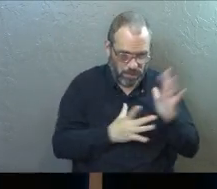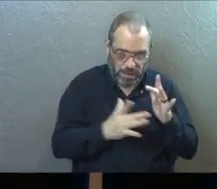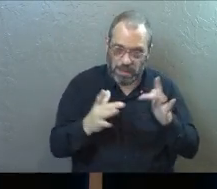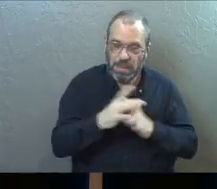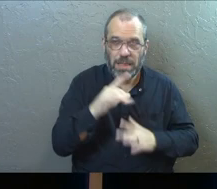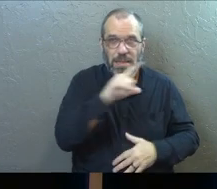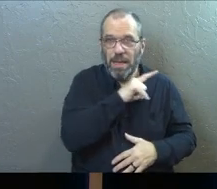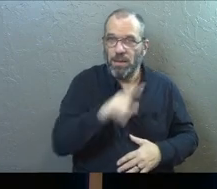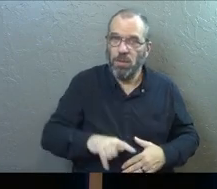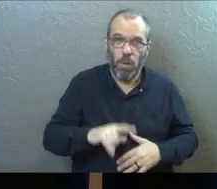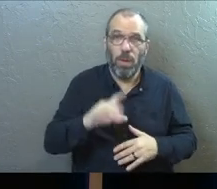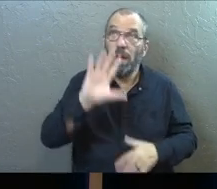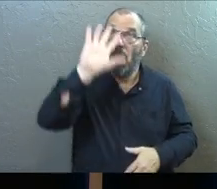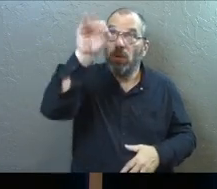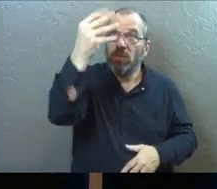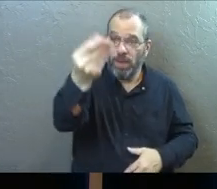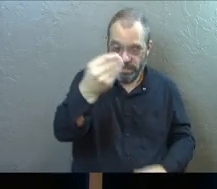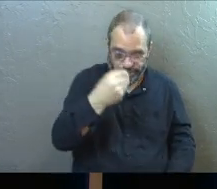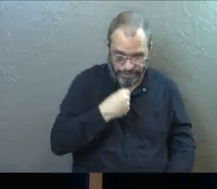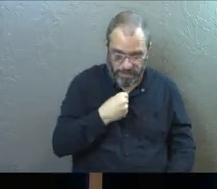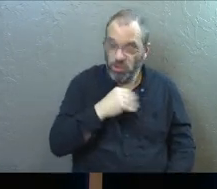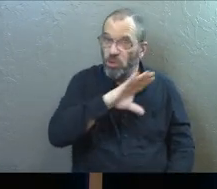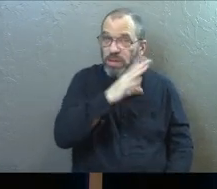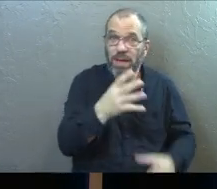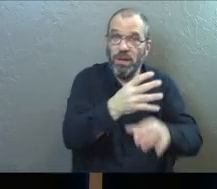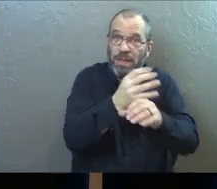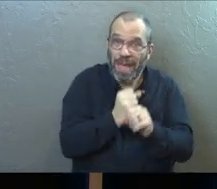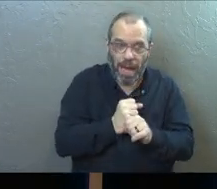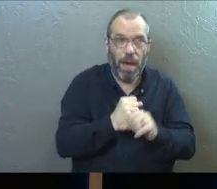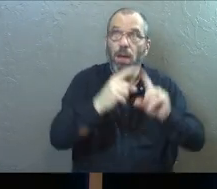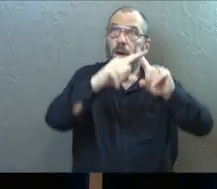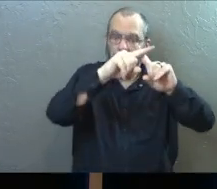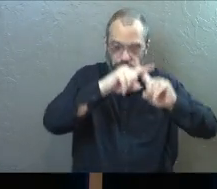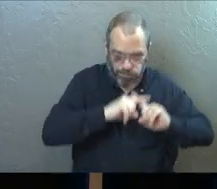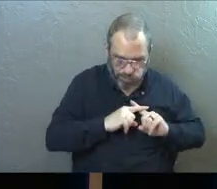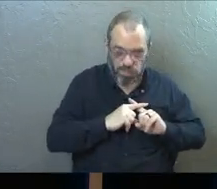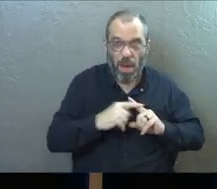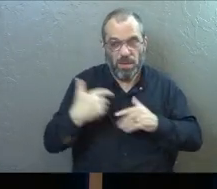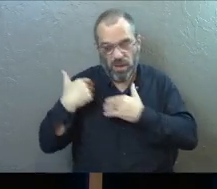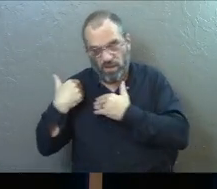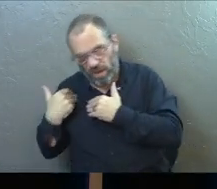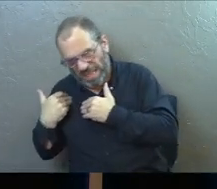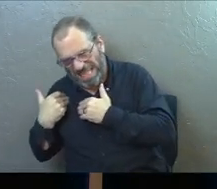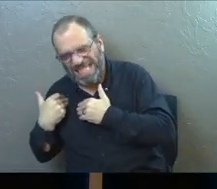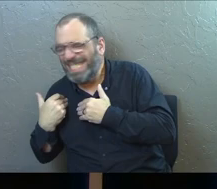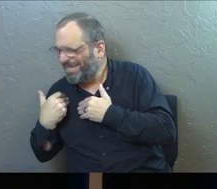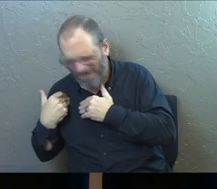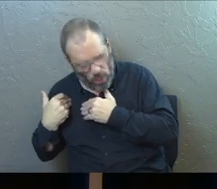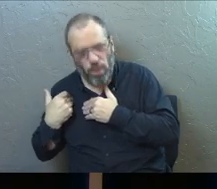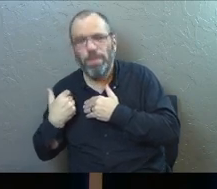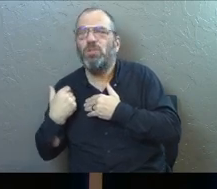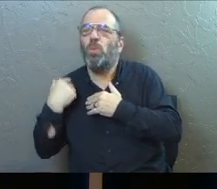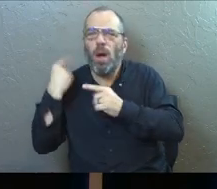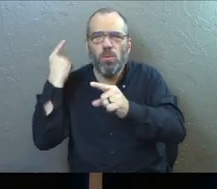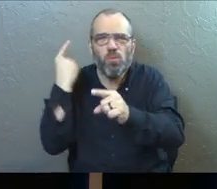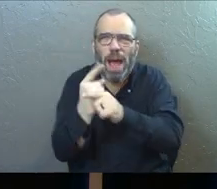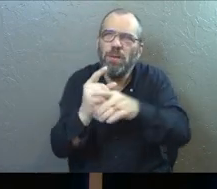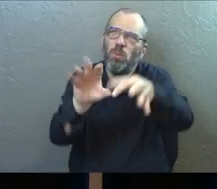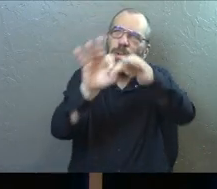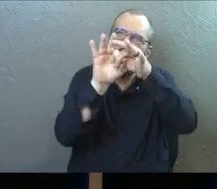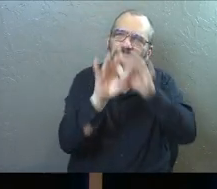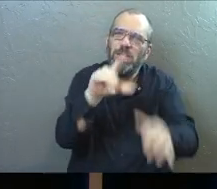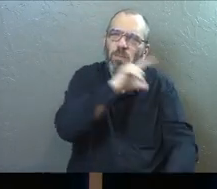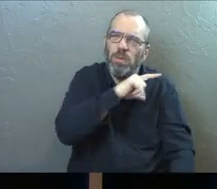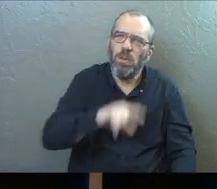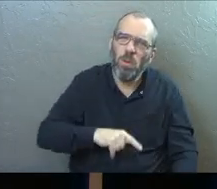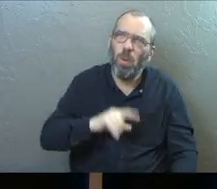if you never received the grace that he has for you, if you recognize that truth and you feel the weight, but you want to be in right standing with the Lord,